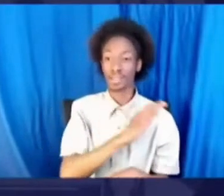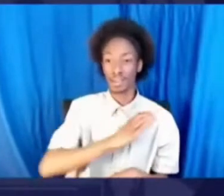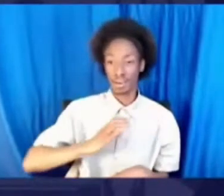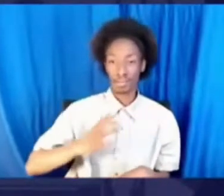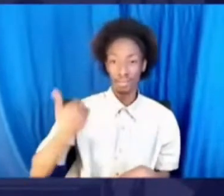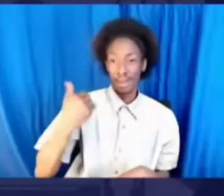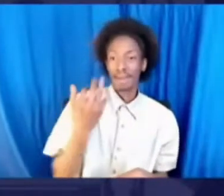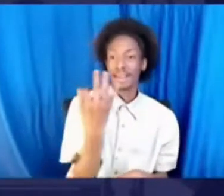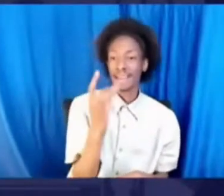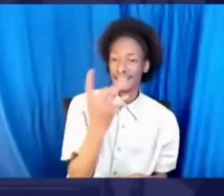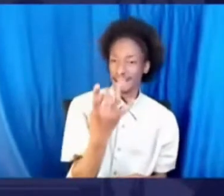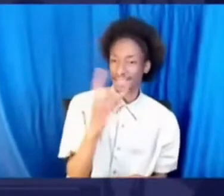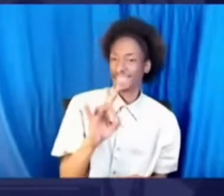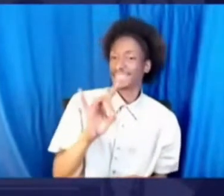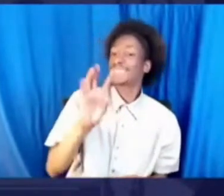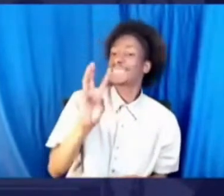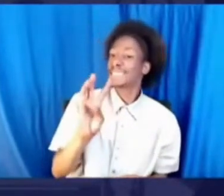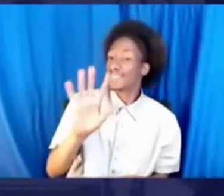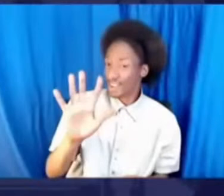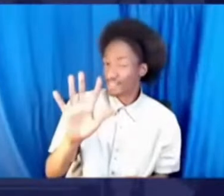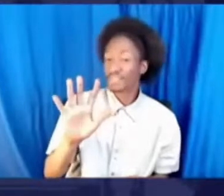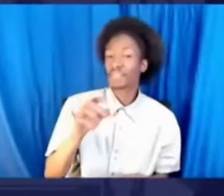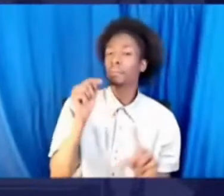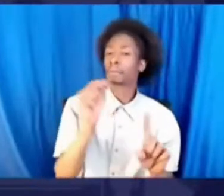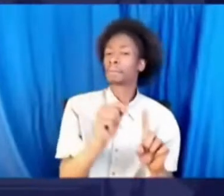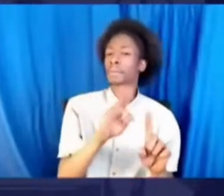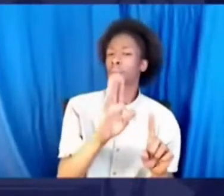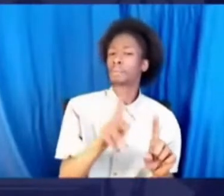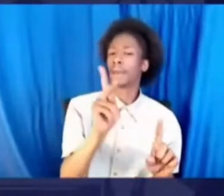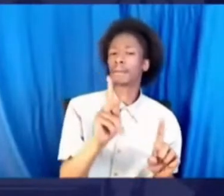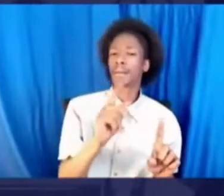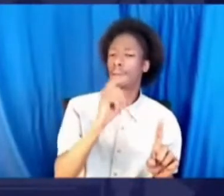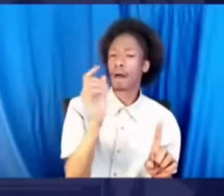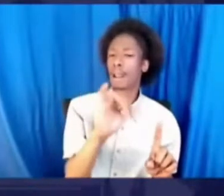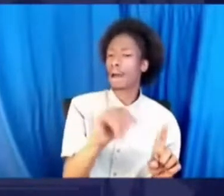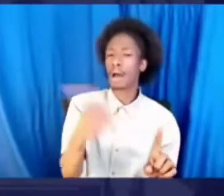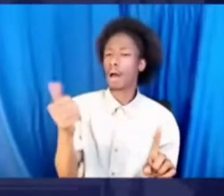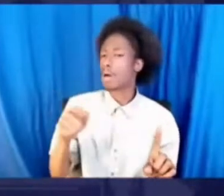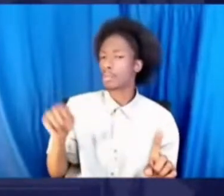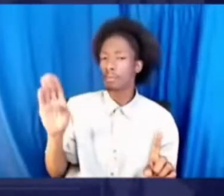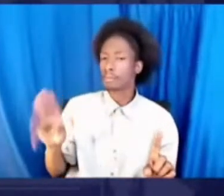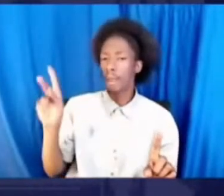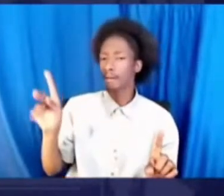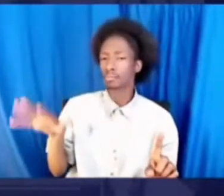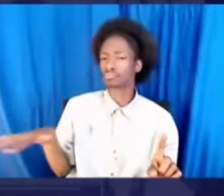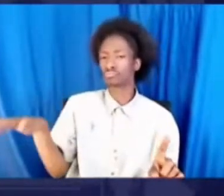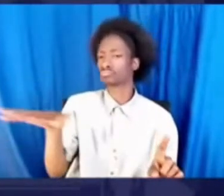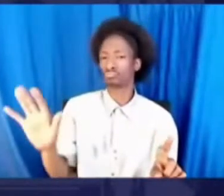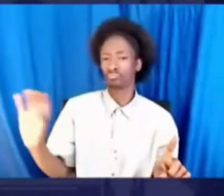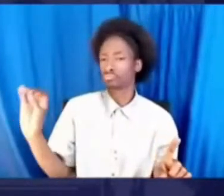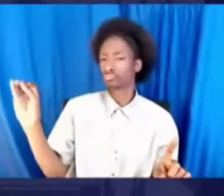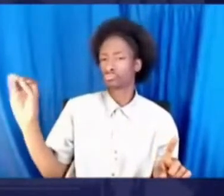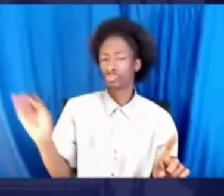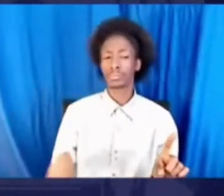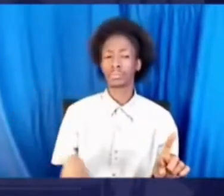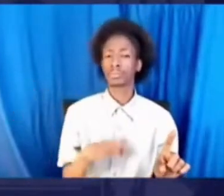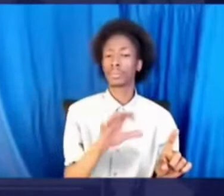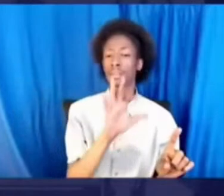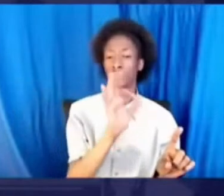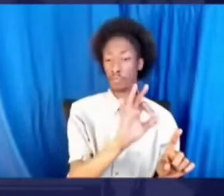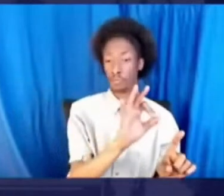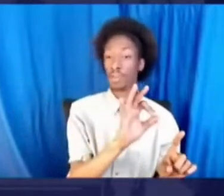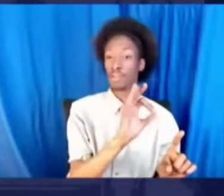1865. It was a bank unlike any other our nation had known. Freedman's Bank